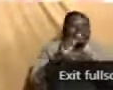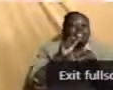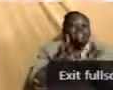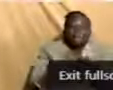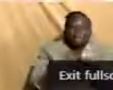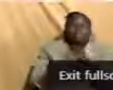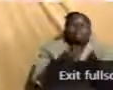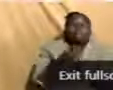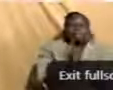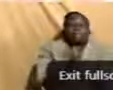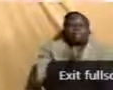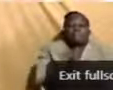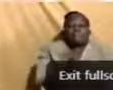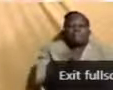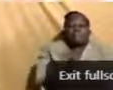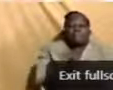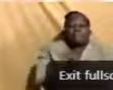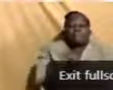for.